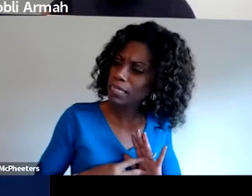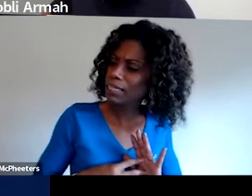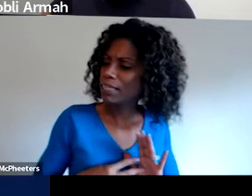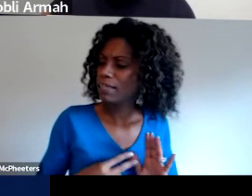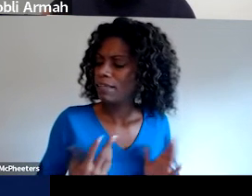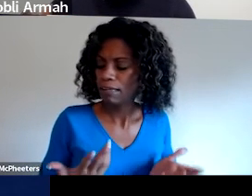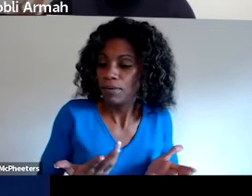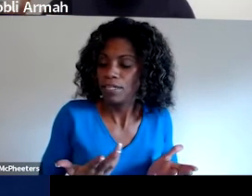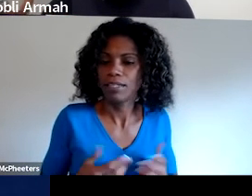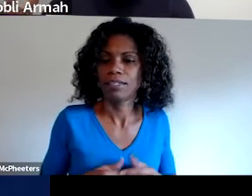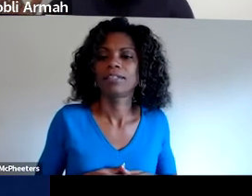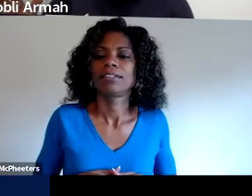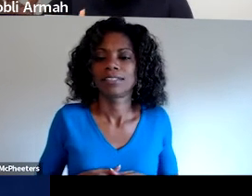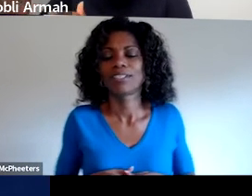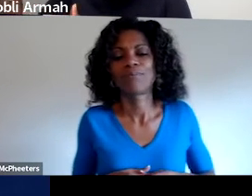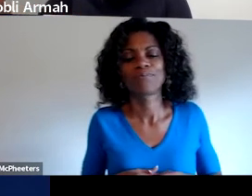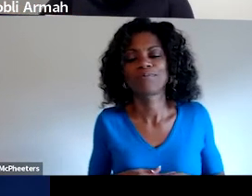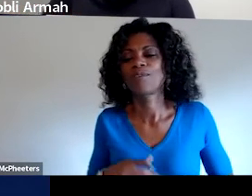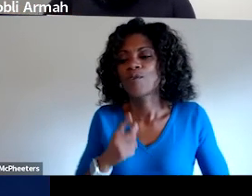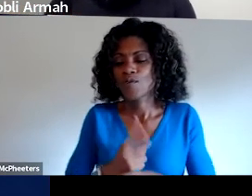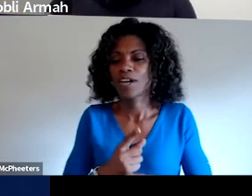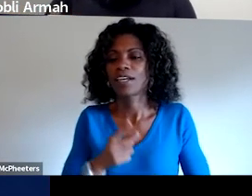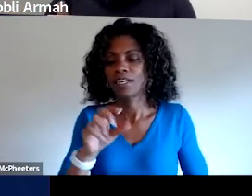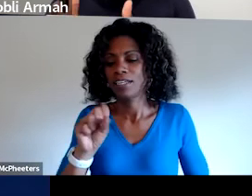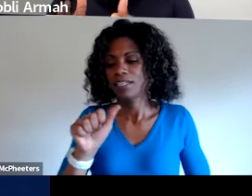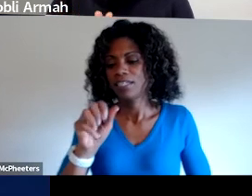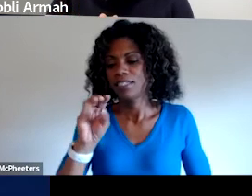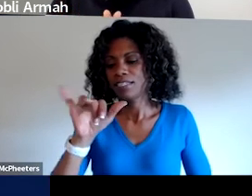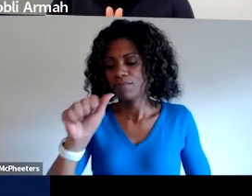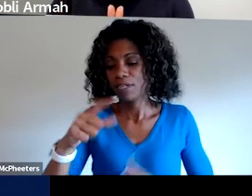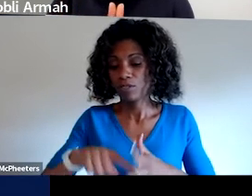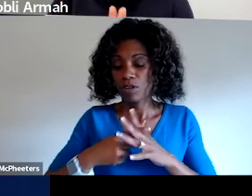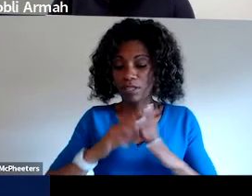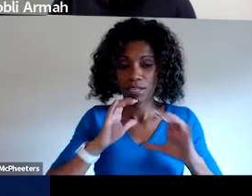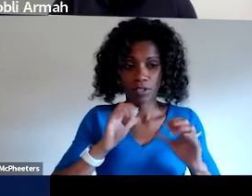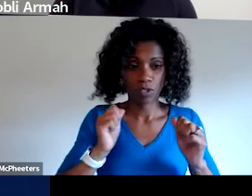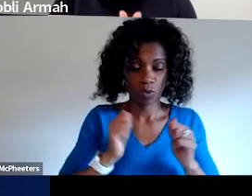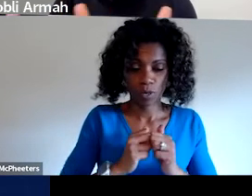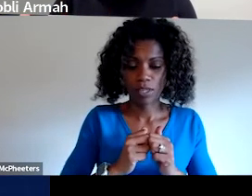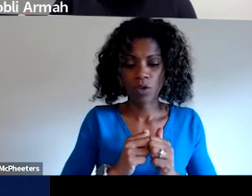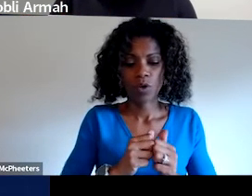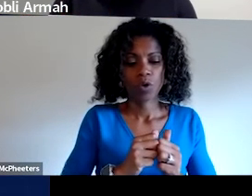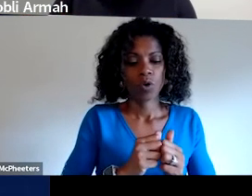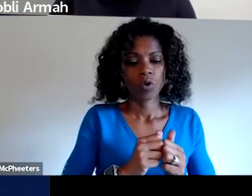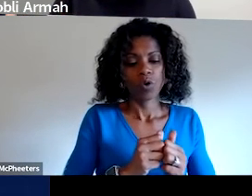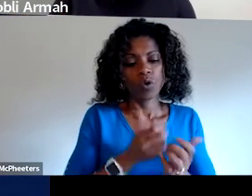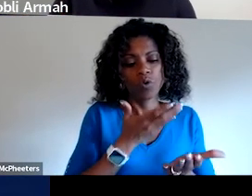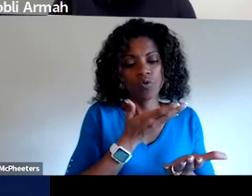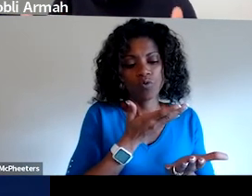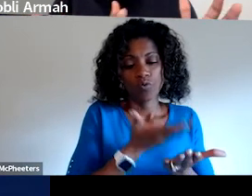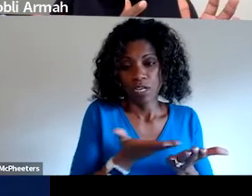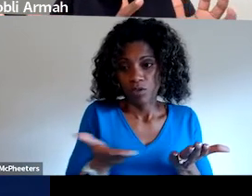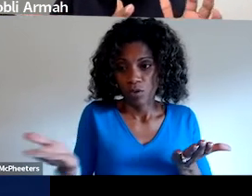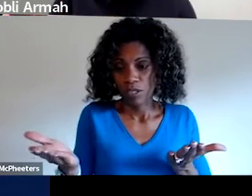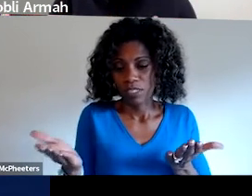that Samia initiated was about resource allocation. And we know that those pledge amounts were unprecedented, but it was also